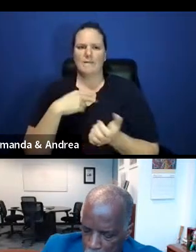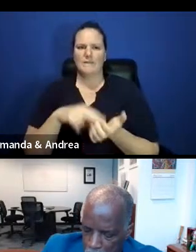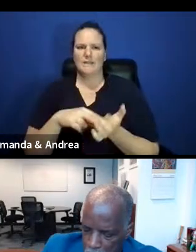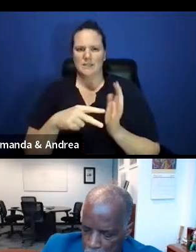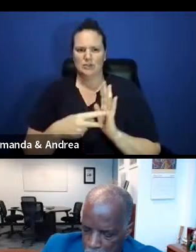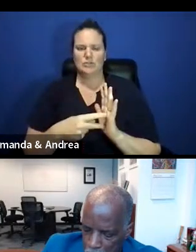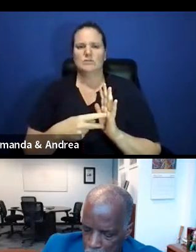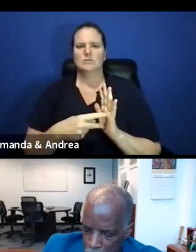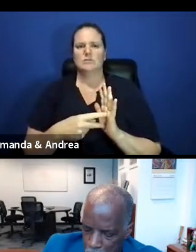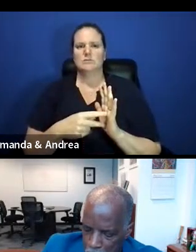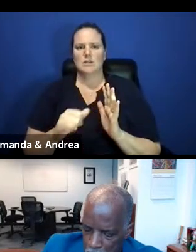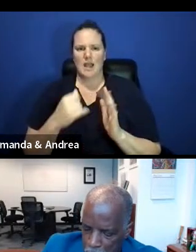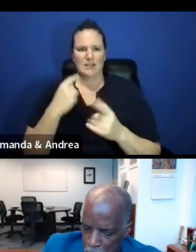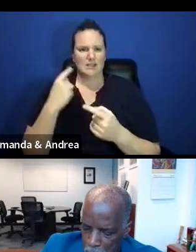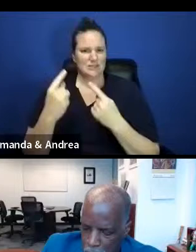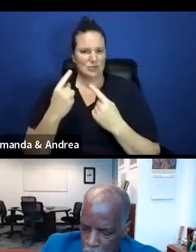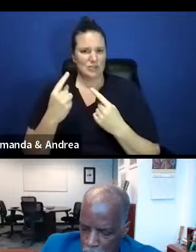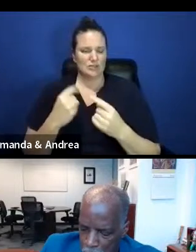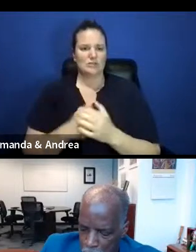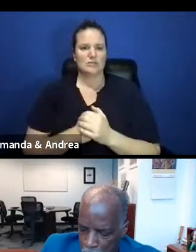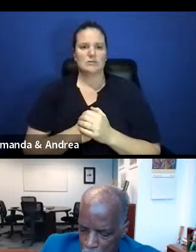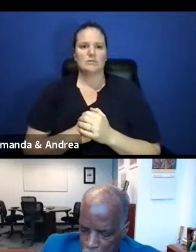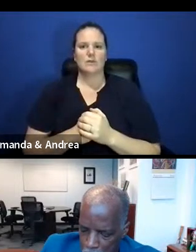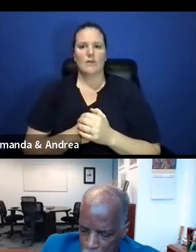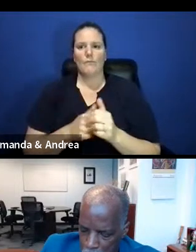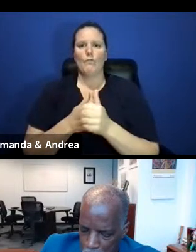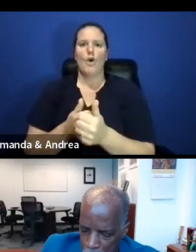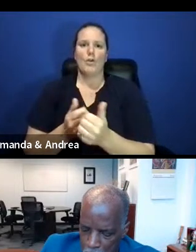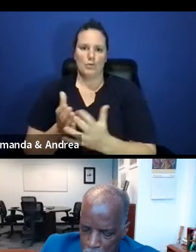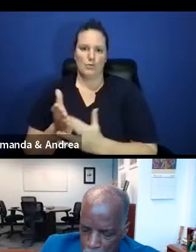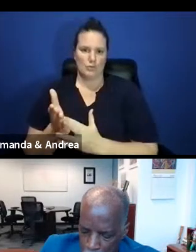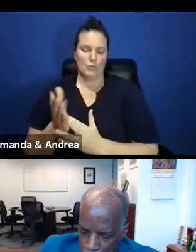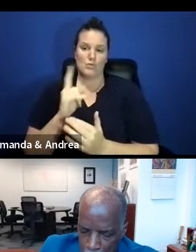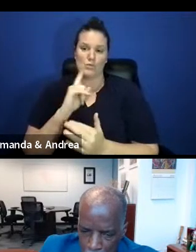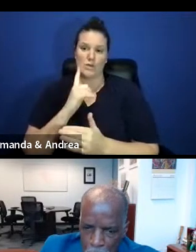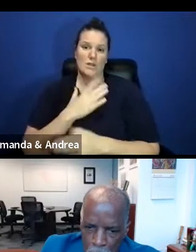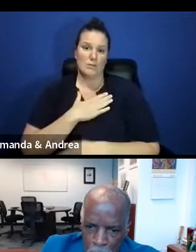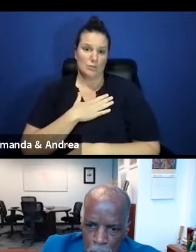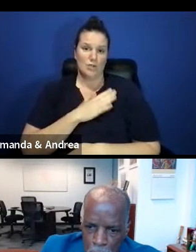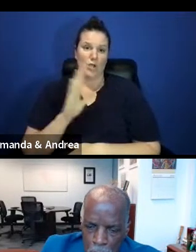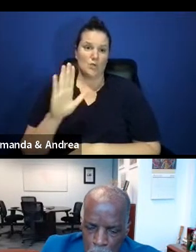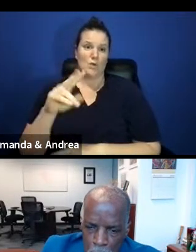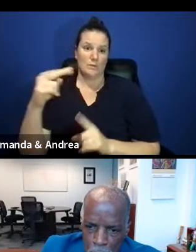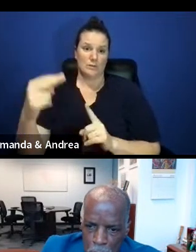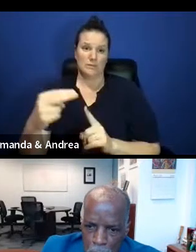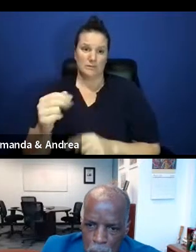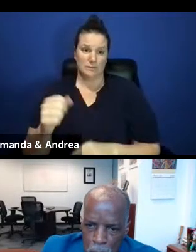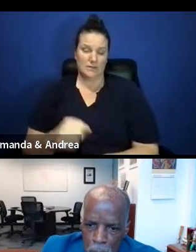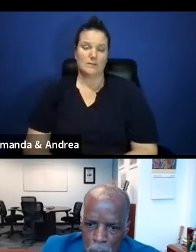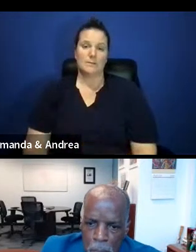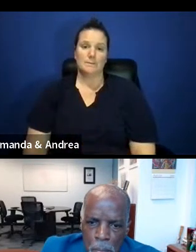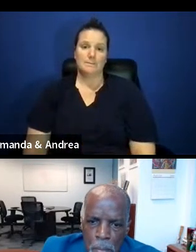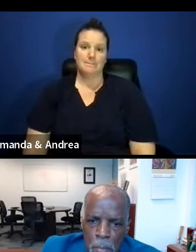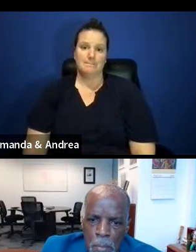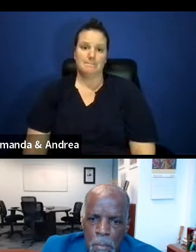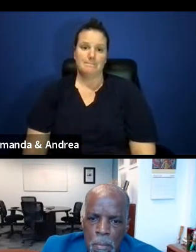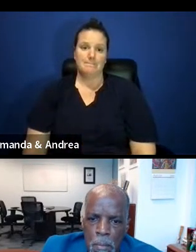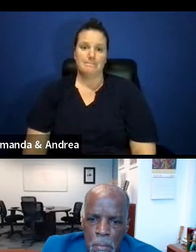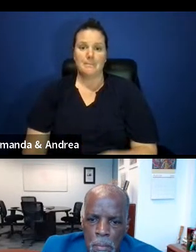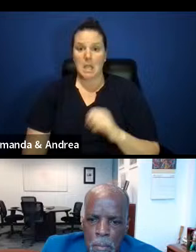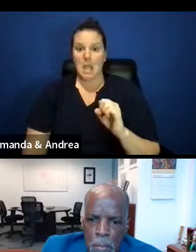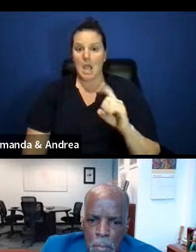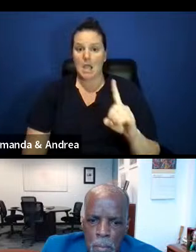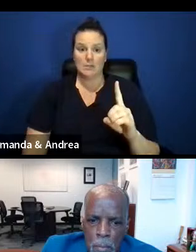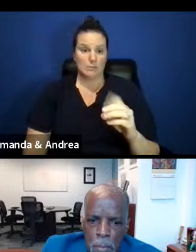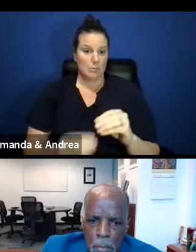intentionality and that consideration and that follow through. So we really appreciate your perspective there. Ed, any additional thoughts